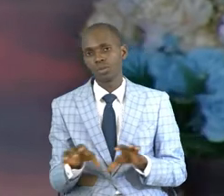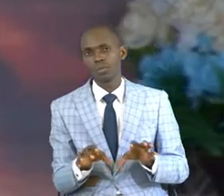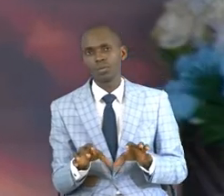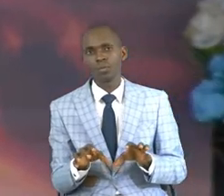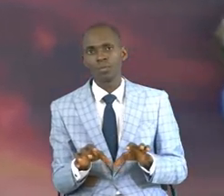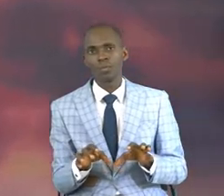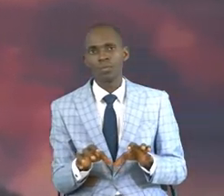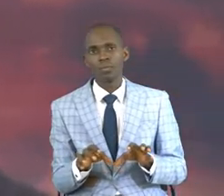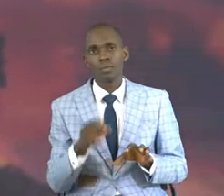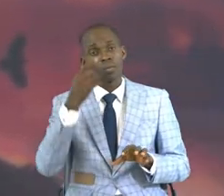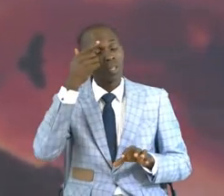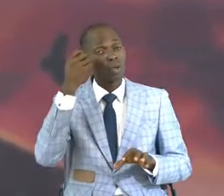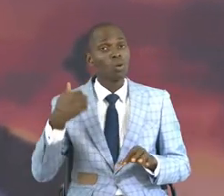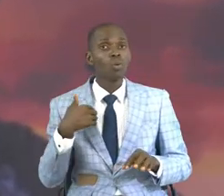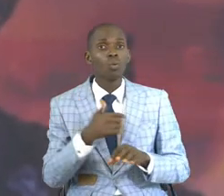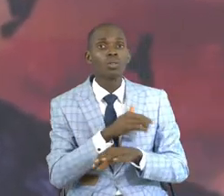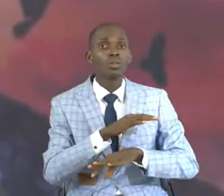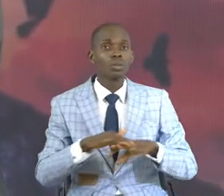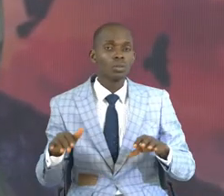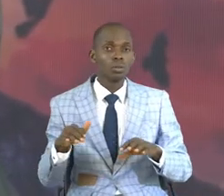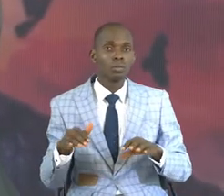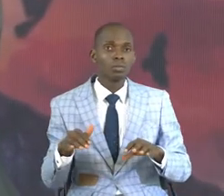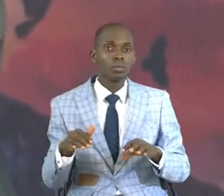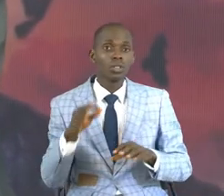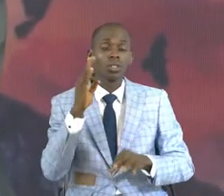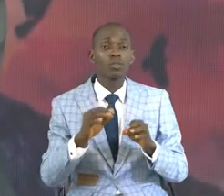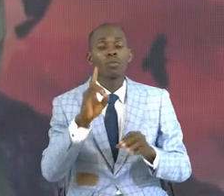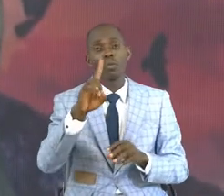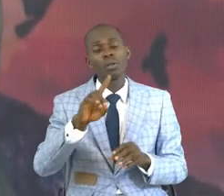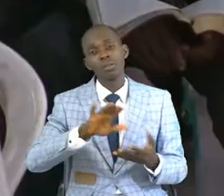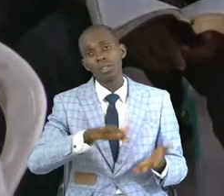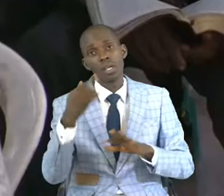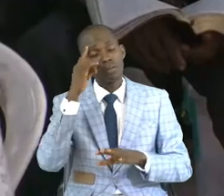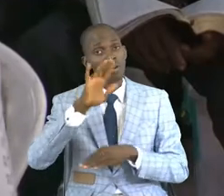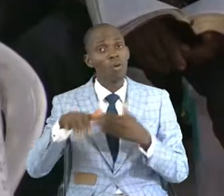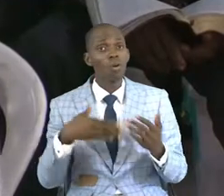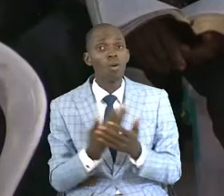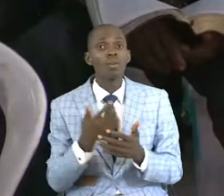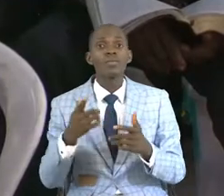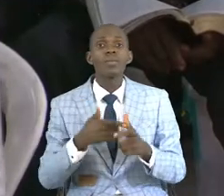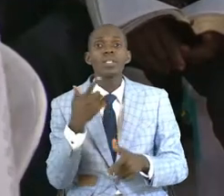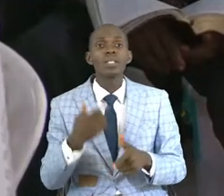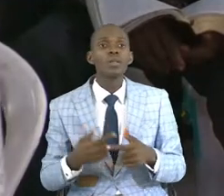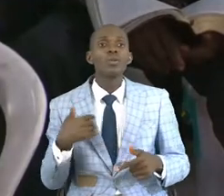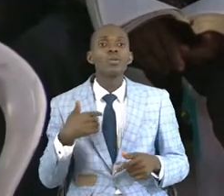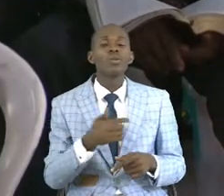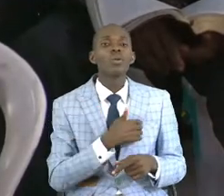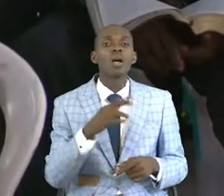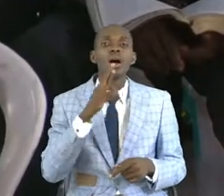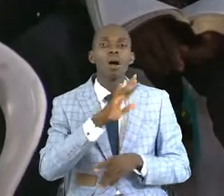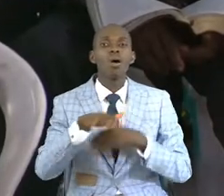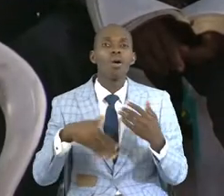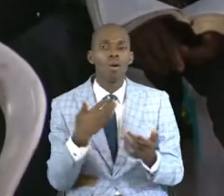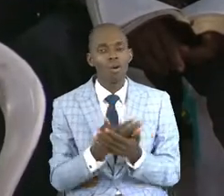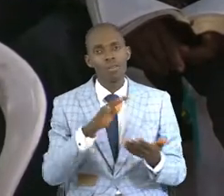just judge that if one died for all, then we're all dead. Look at